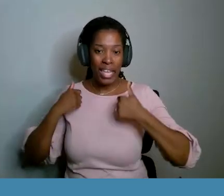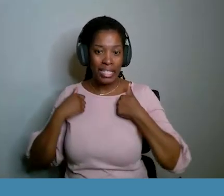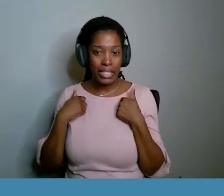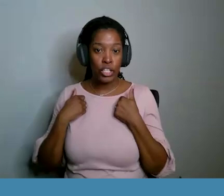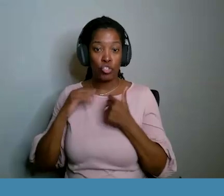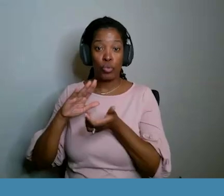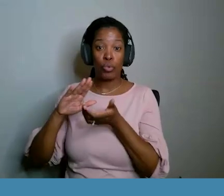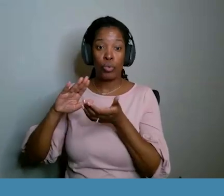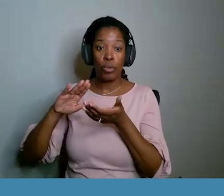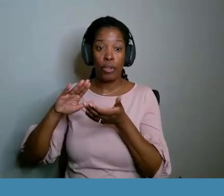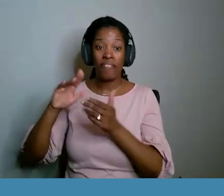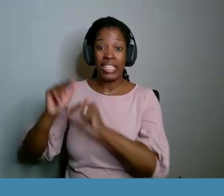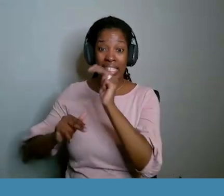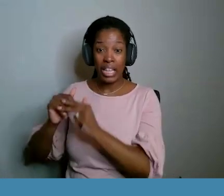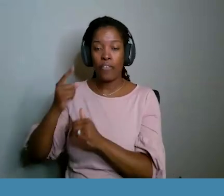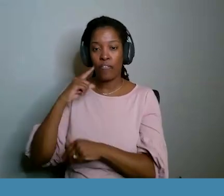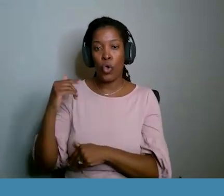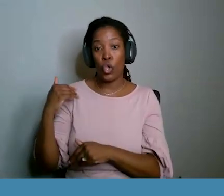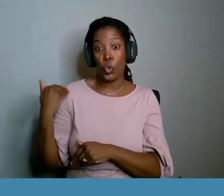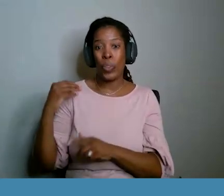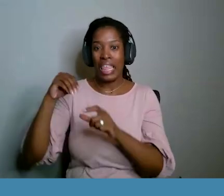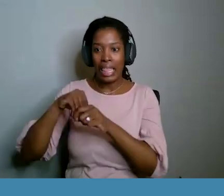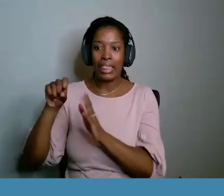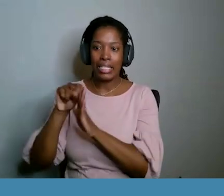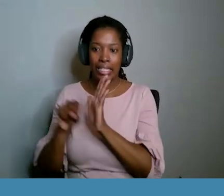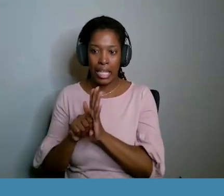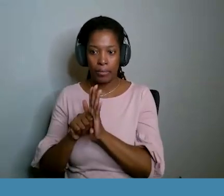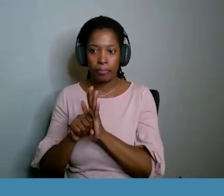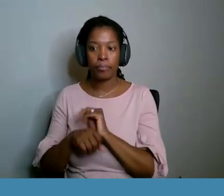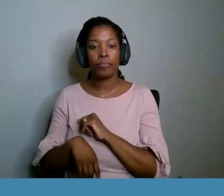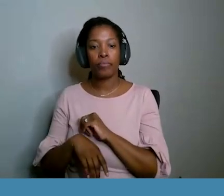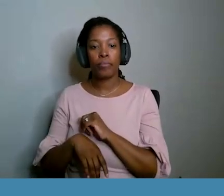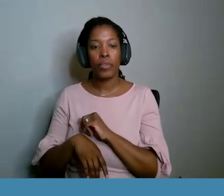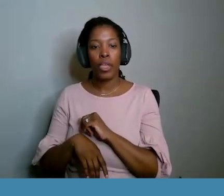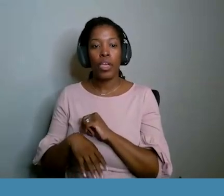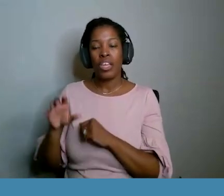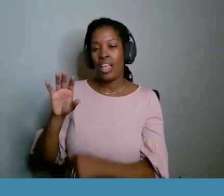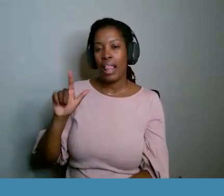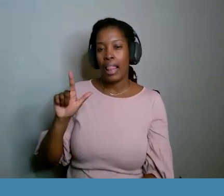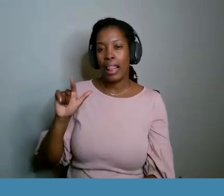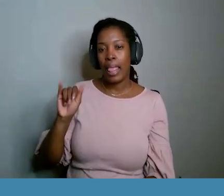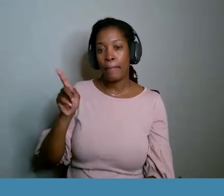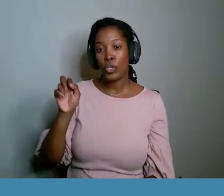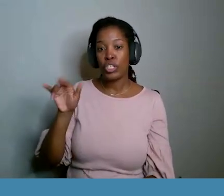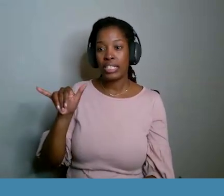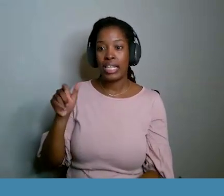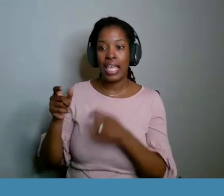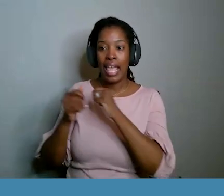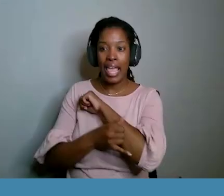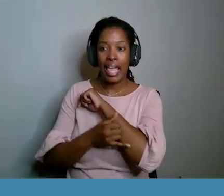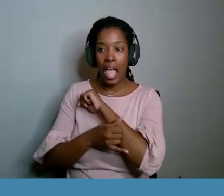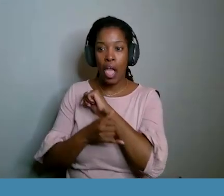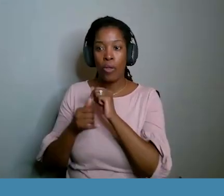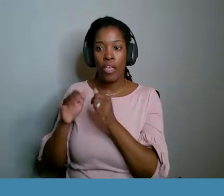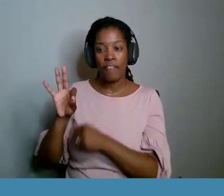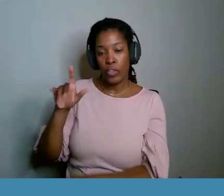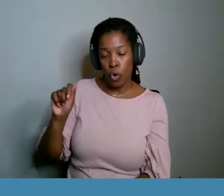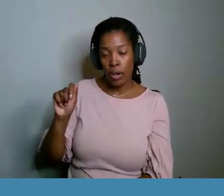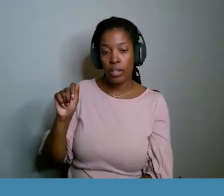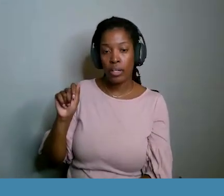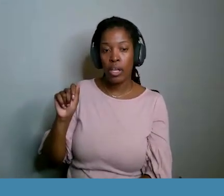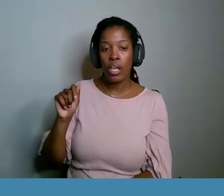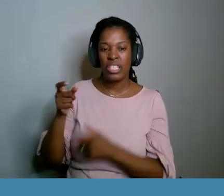youth in the state. So it is in Liberty County, Florida, and it is managed by Twin Oaks Juvenile Development